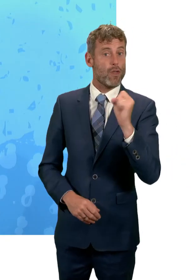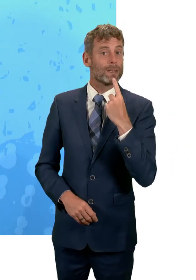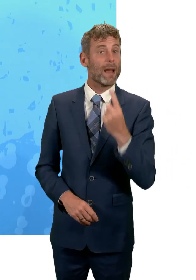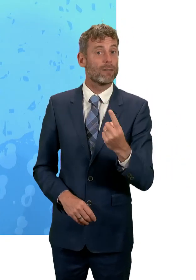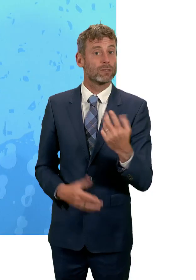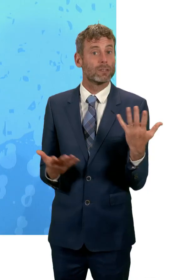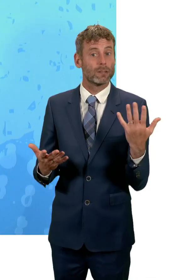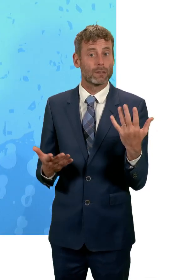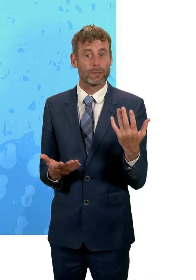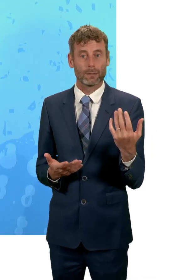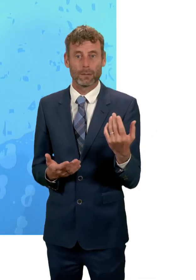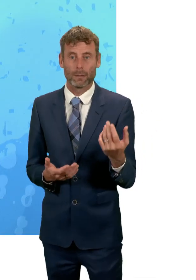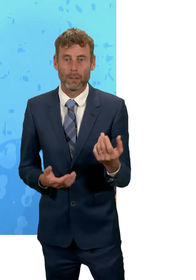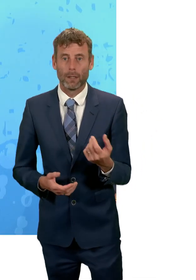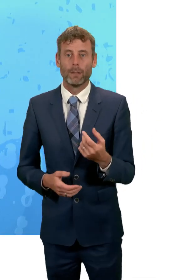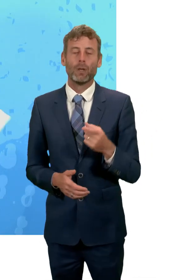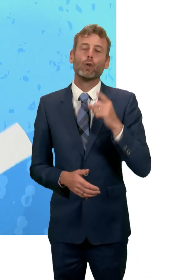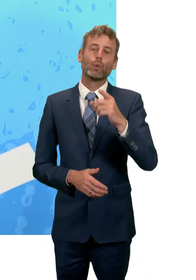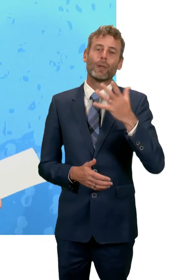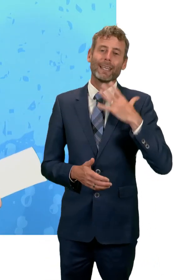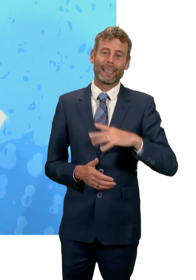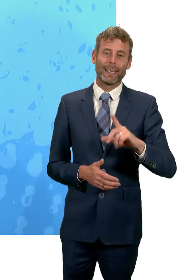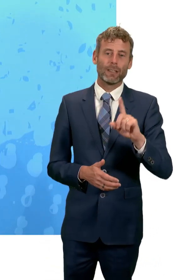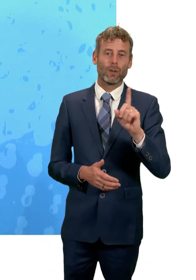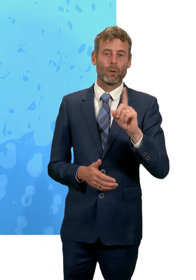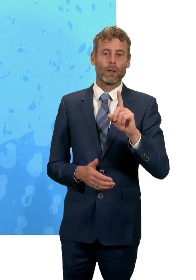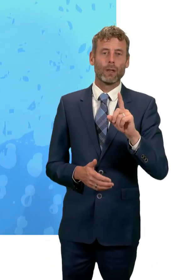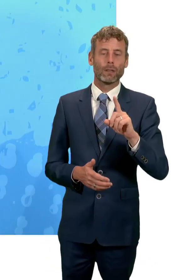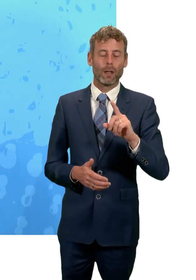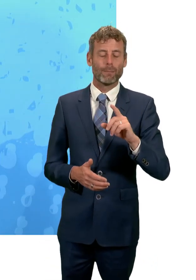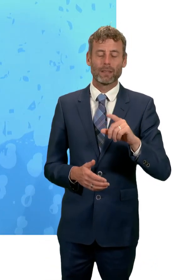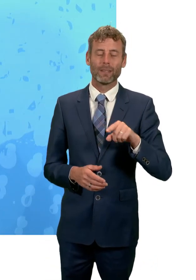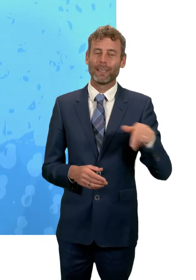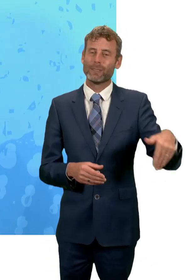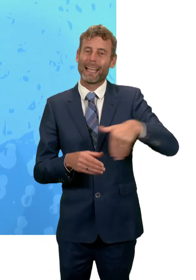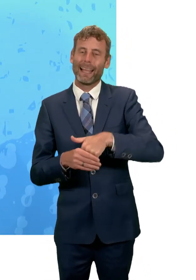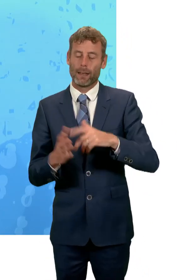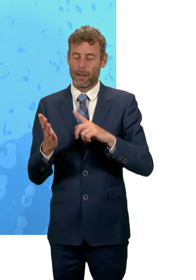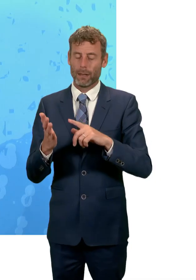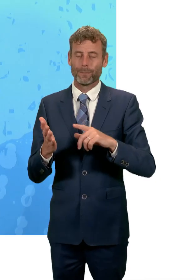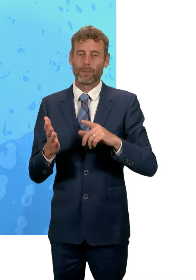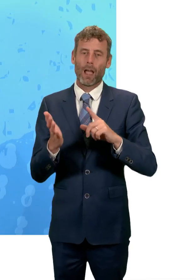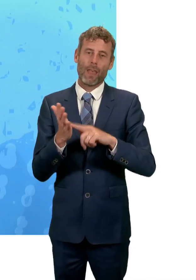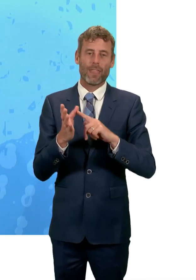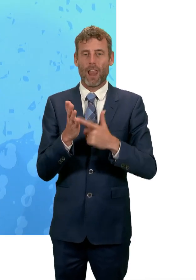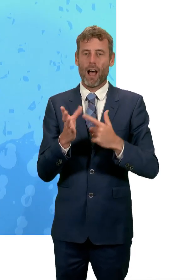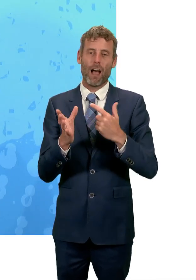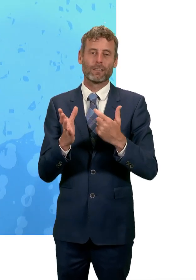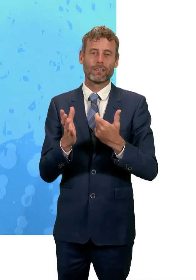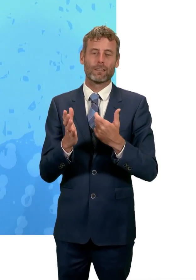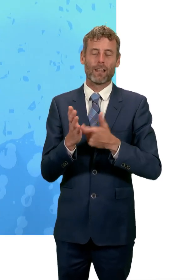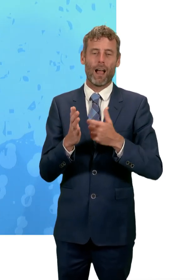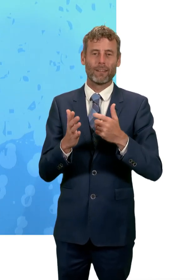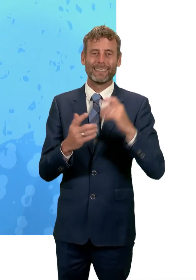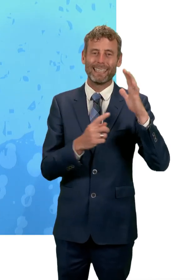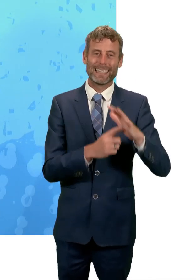those larder essentials, I think, didn't count. So there was a lot of messaging, and you have to build up that